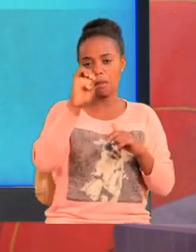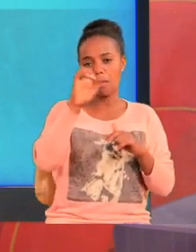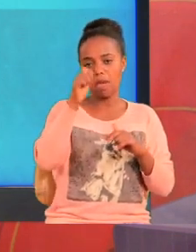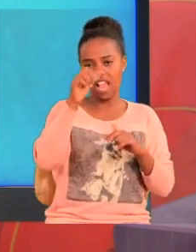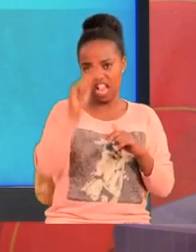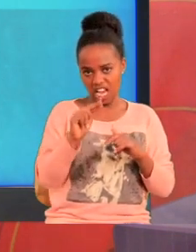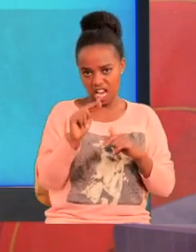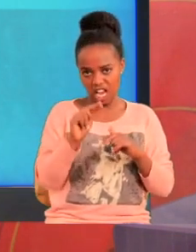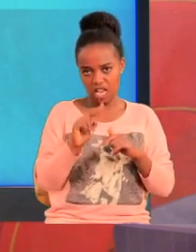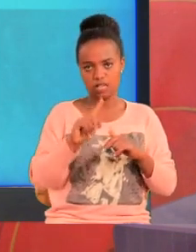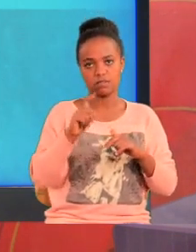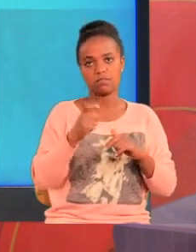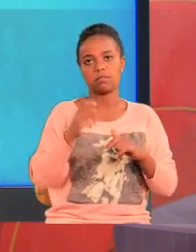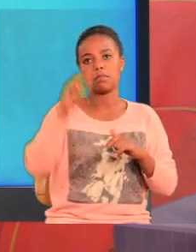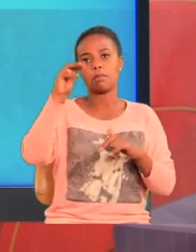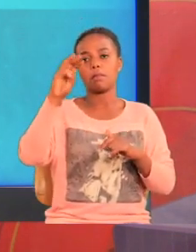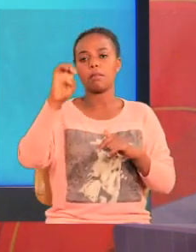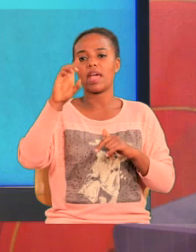median,